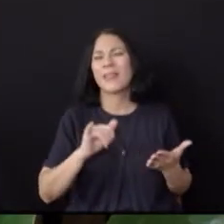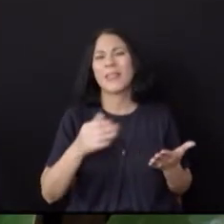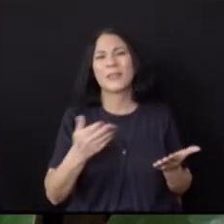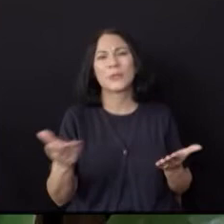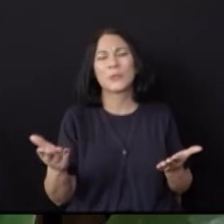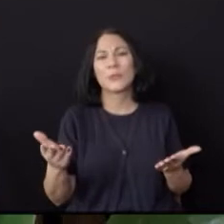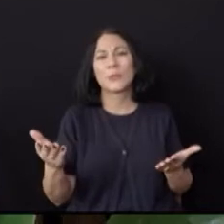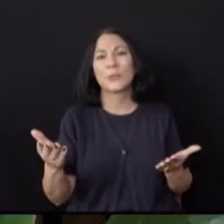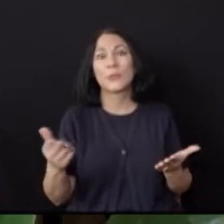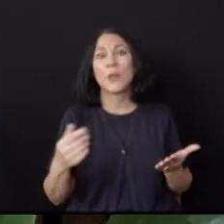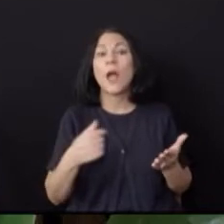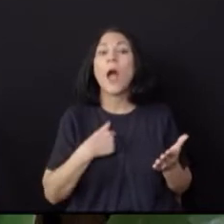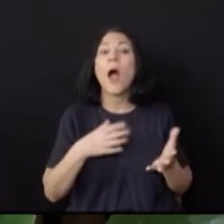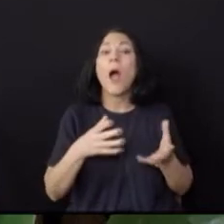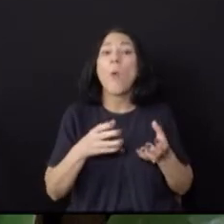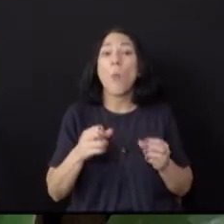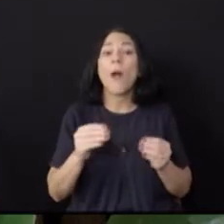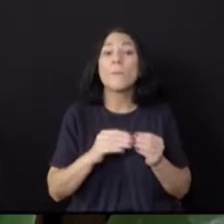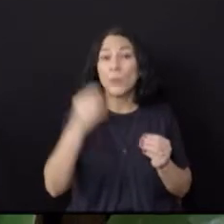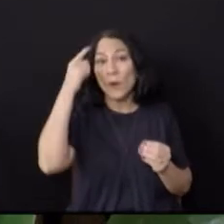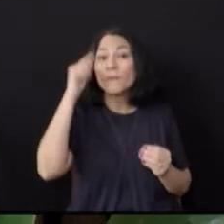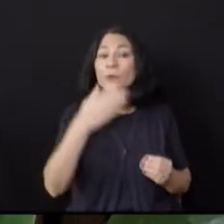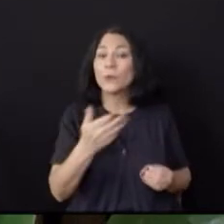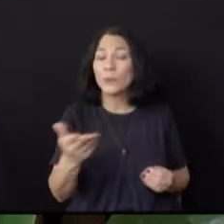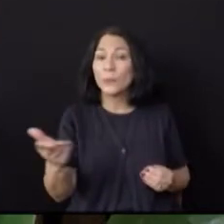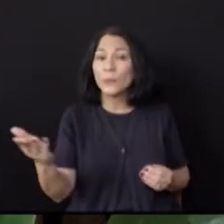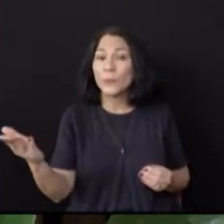But you know what I want even more for you?